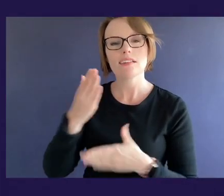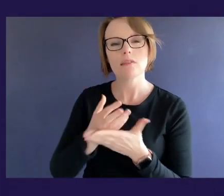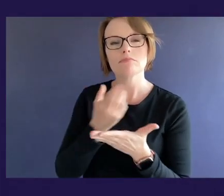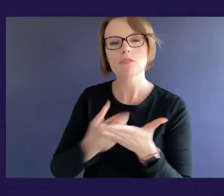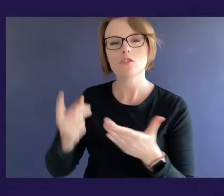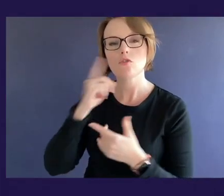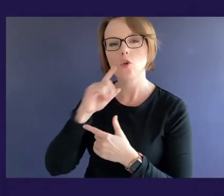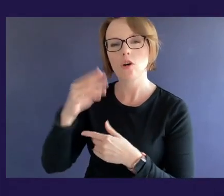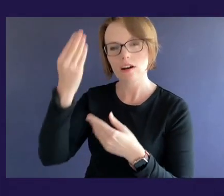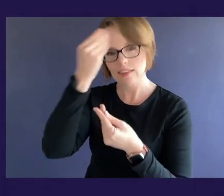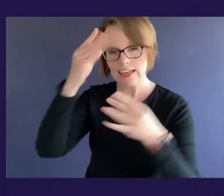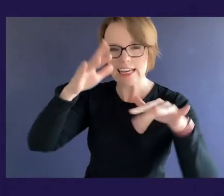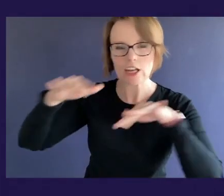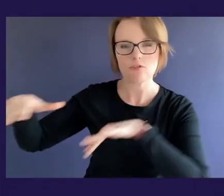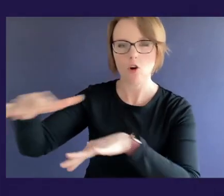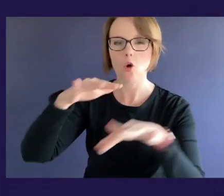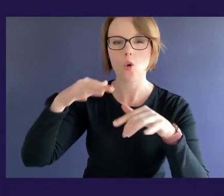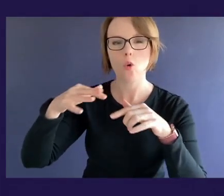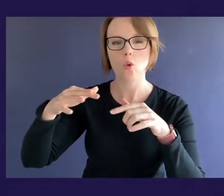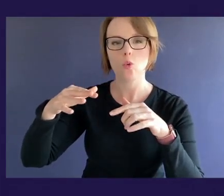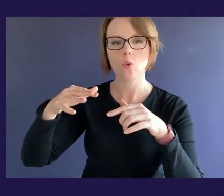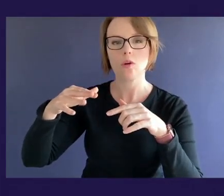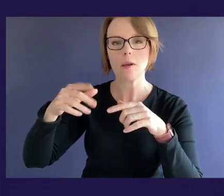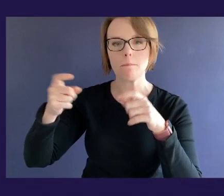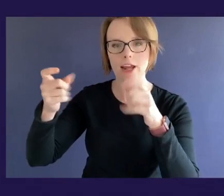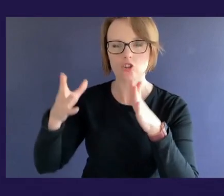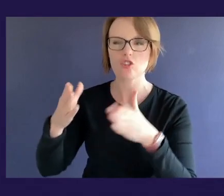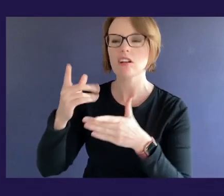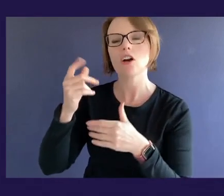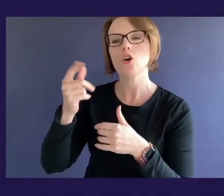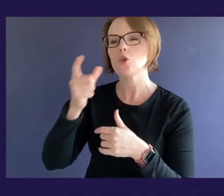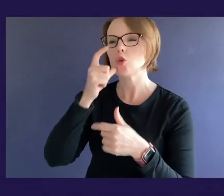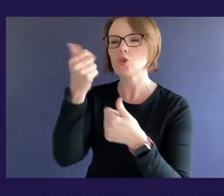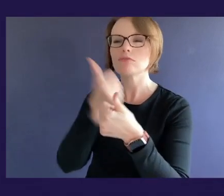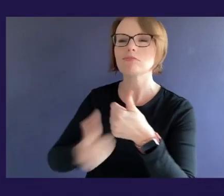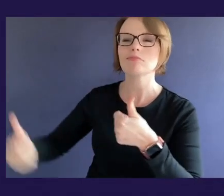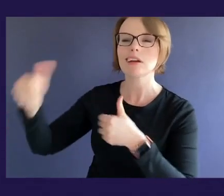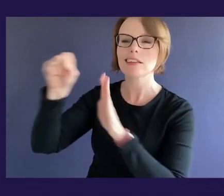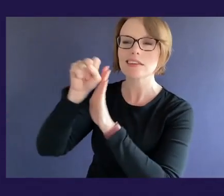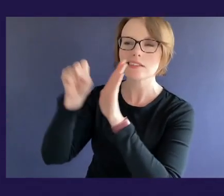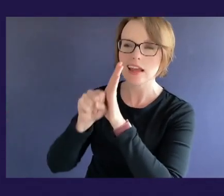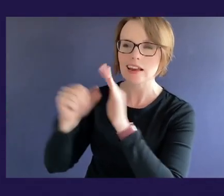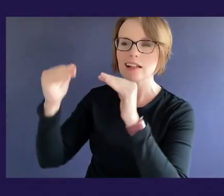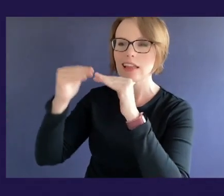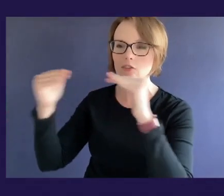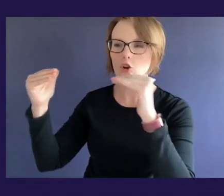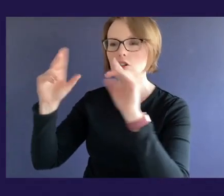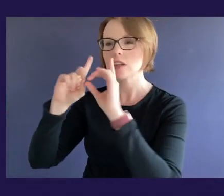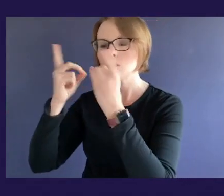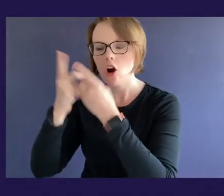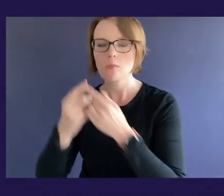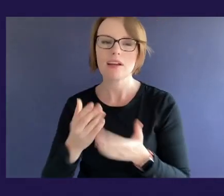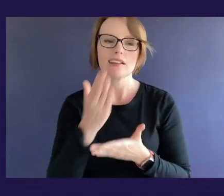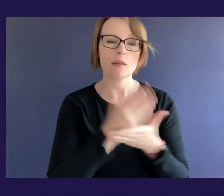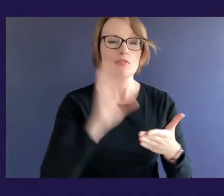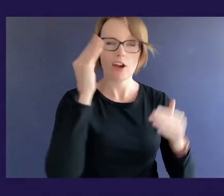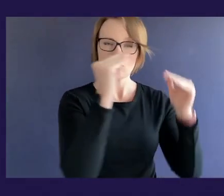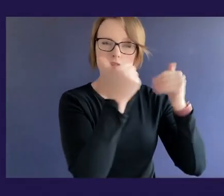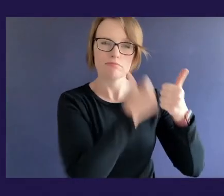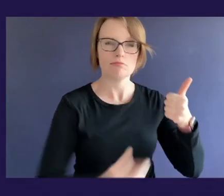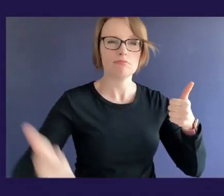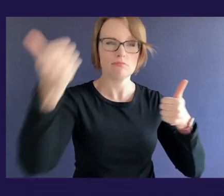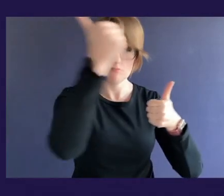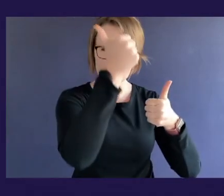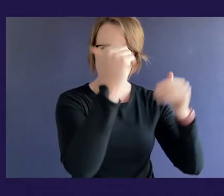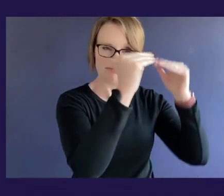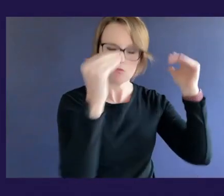infodemic management at high levels of public health or state health departments, or those working for companies even to